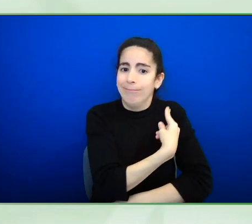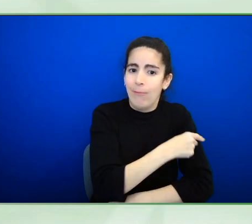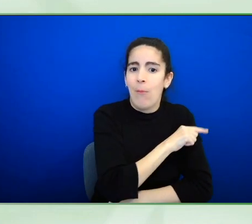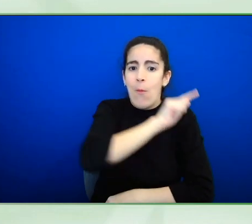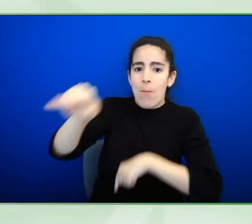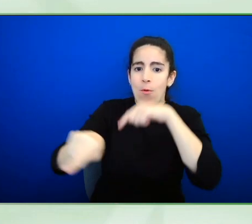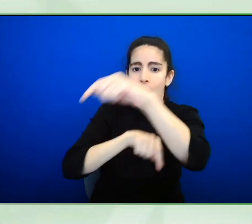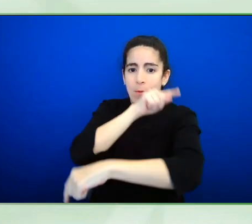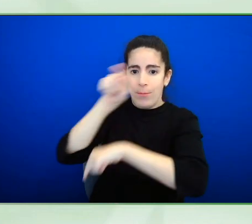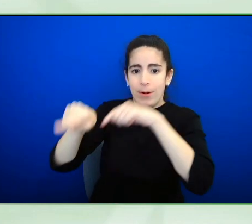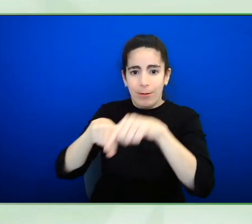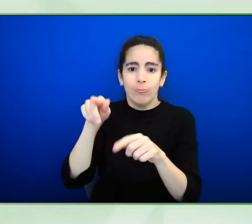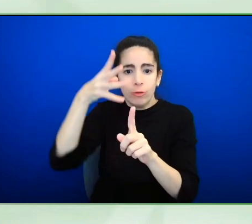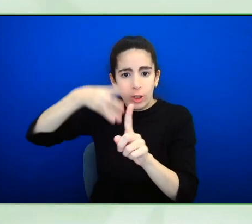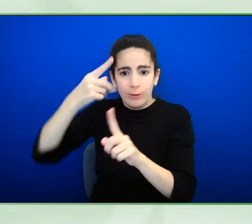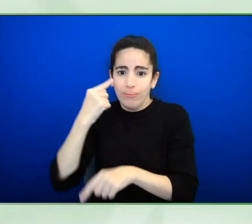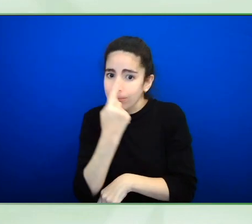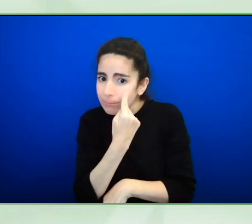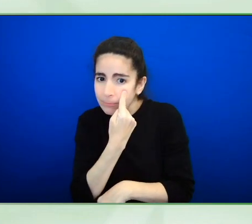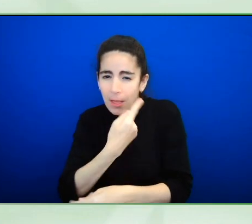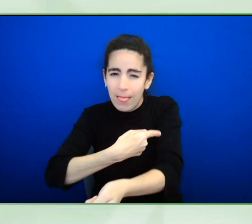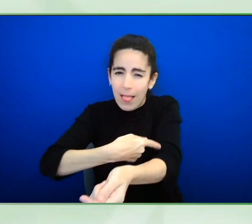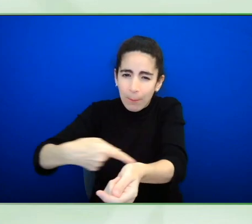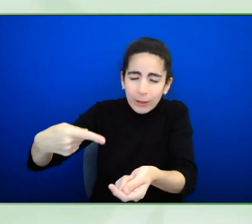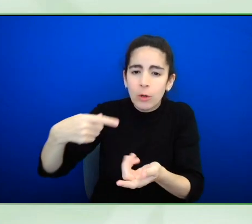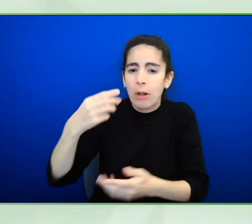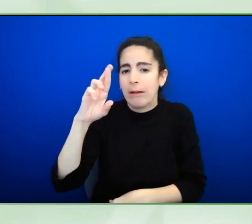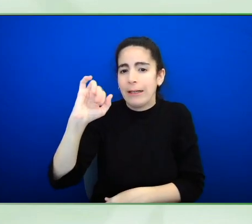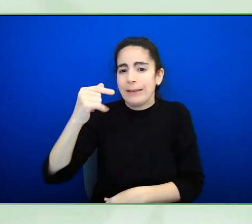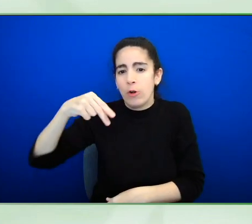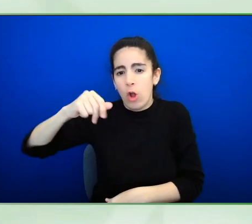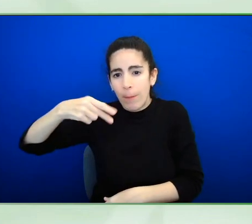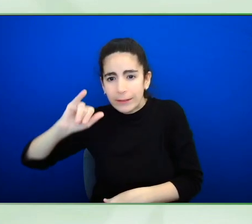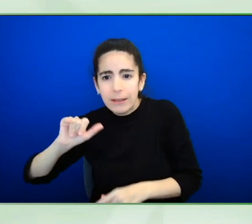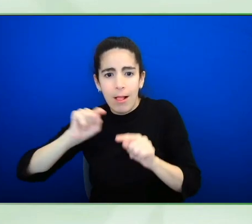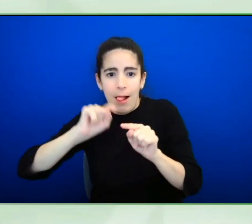is in place before we have started screening the problem.